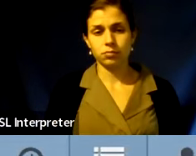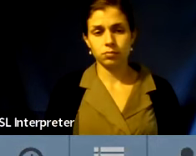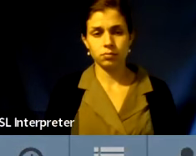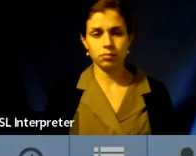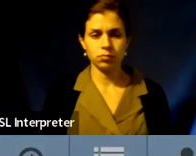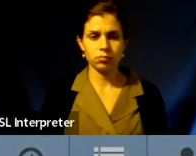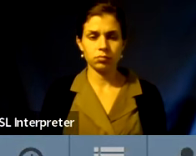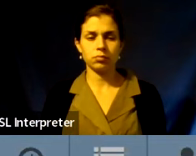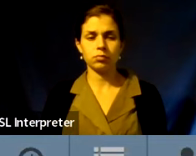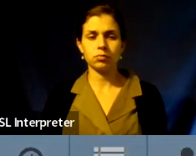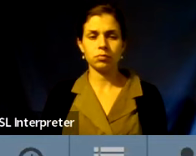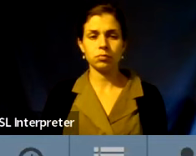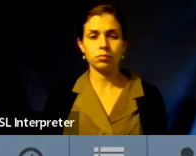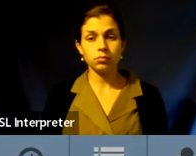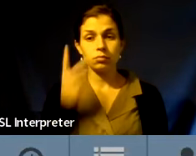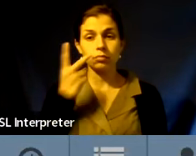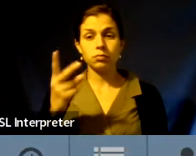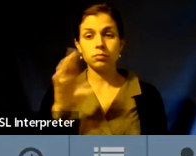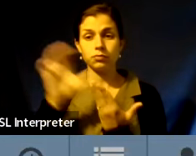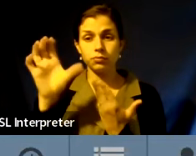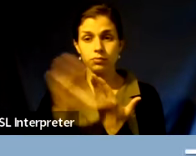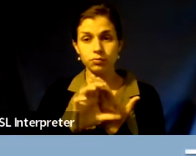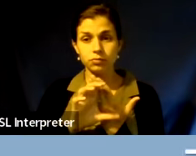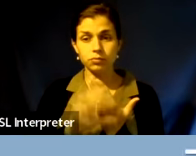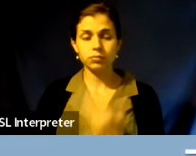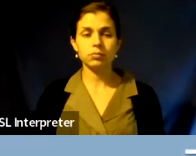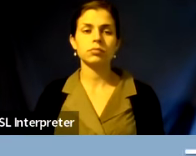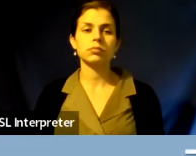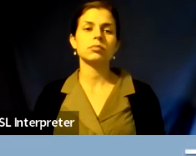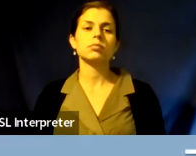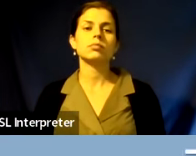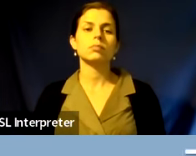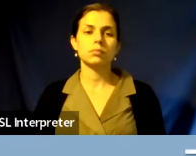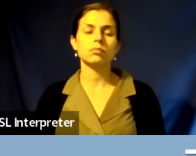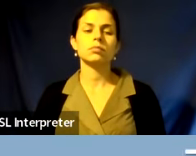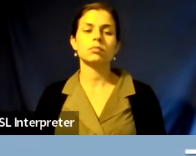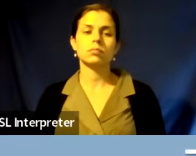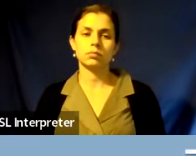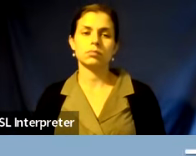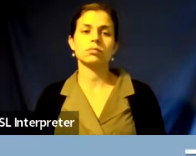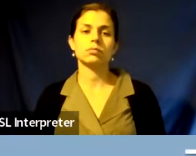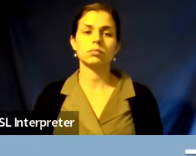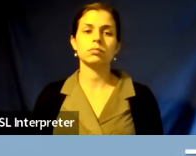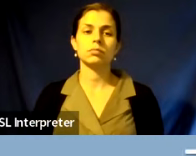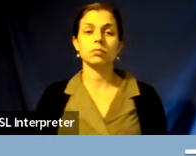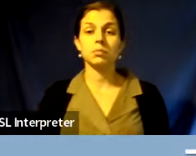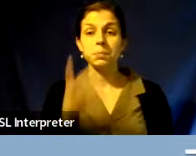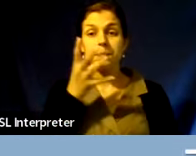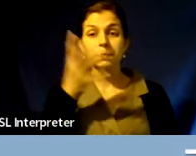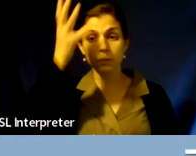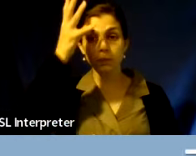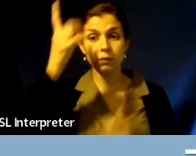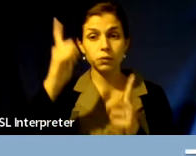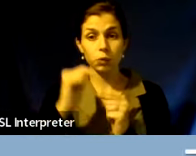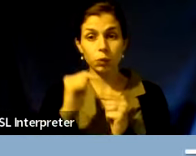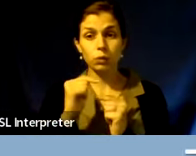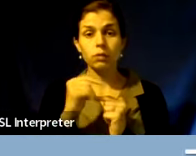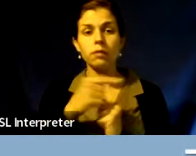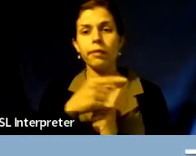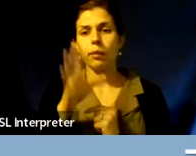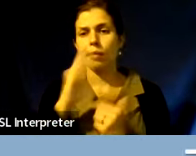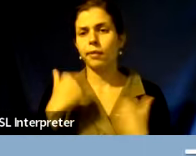I can see a calendar. Now our ParentSquare site will have all our great events that are happening at